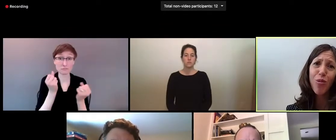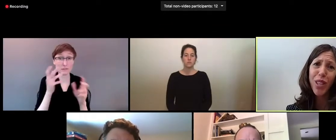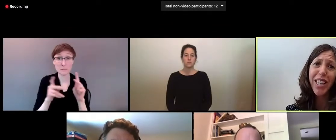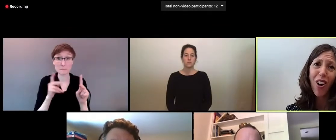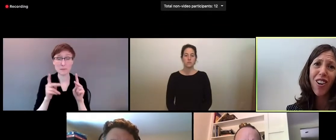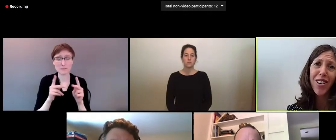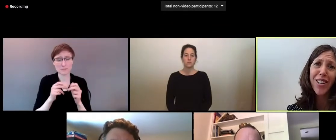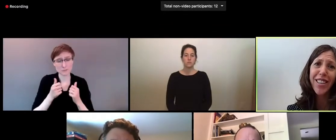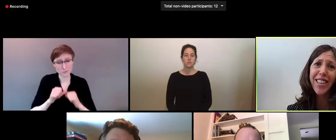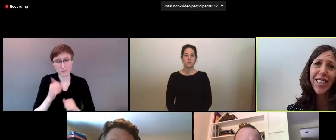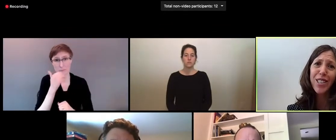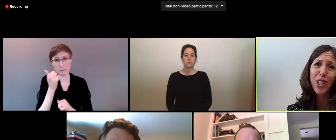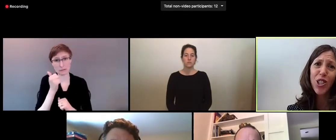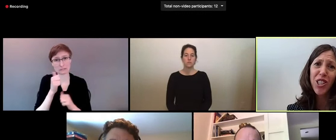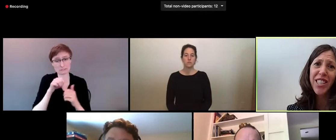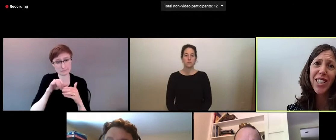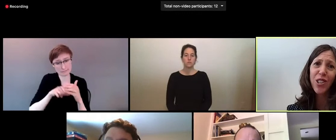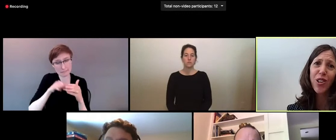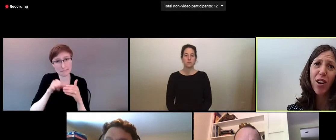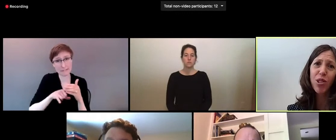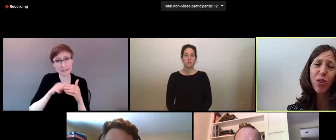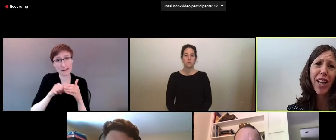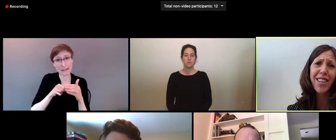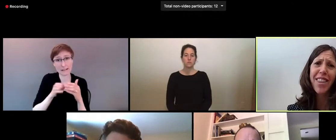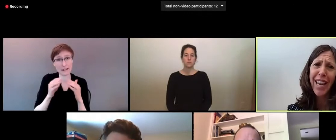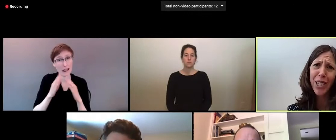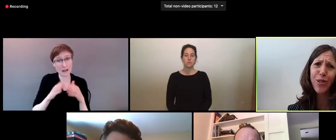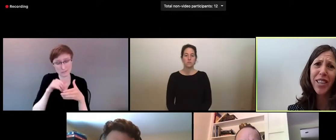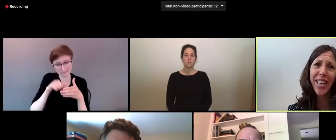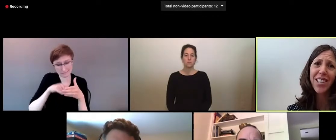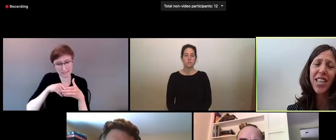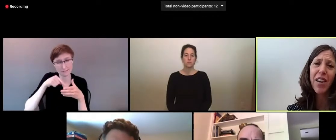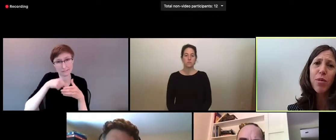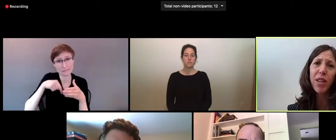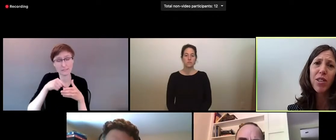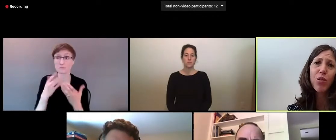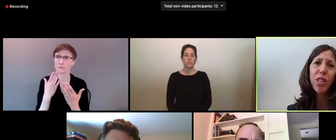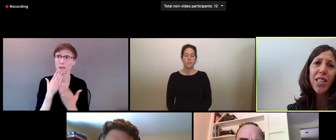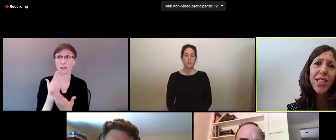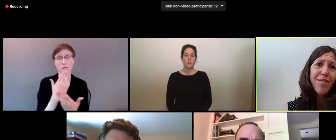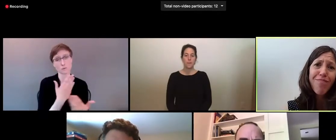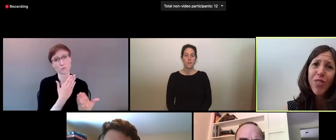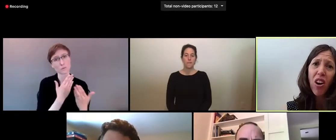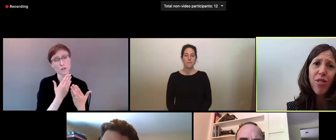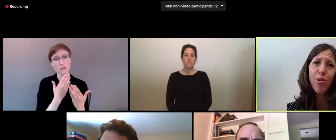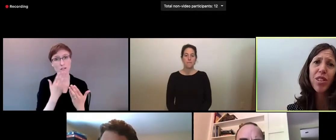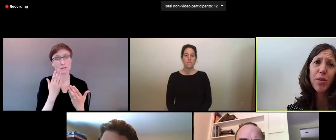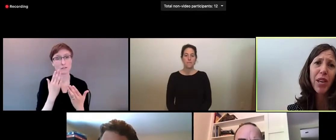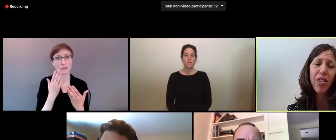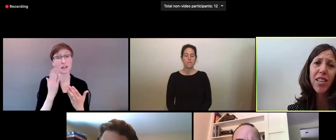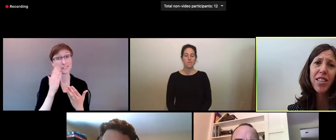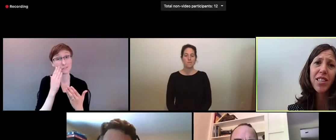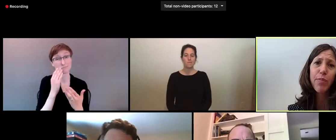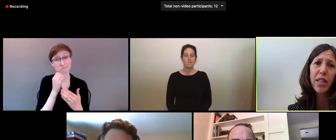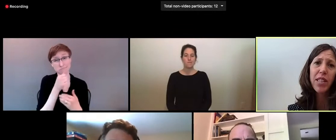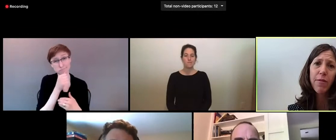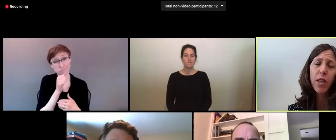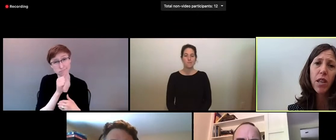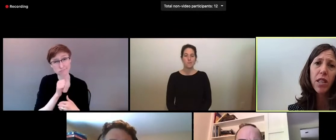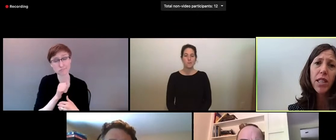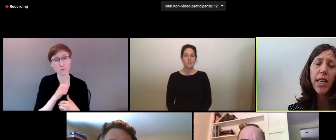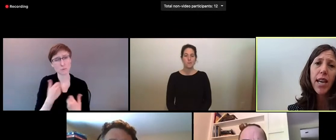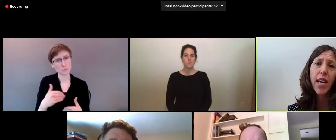and they've tried really hard to just stick to their household. And thank you again to everyone who's really gone through this period that's